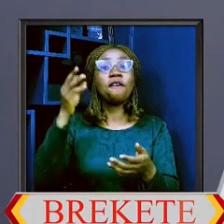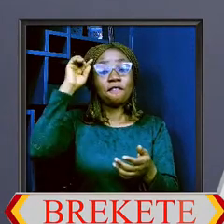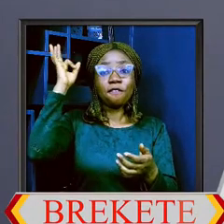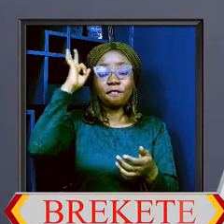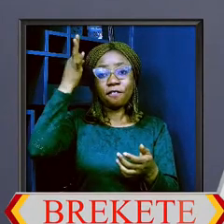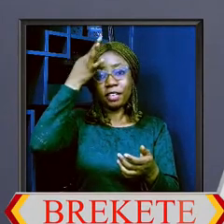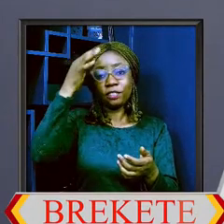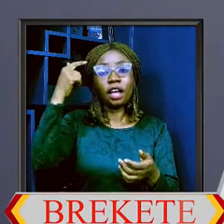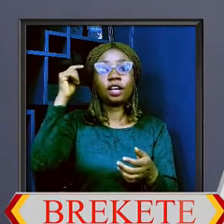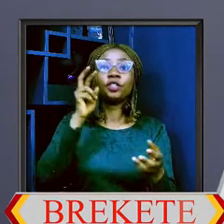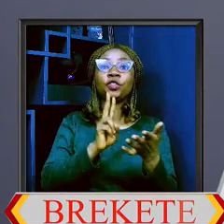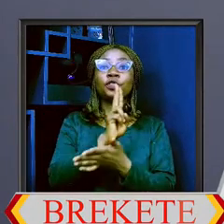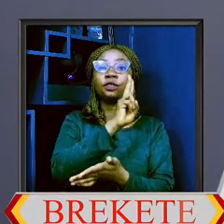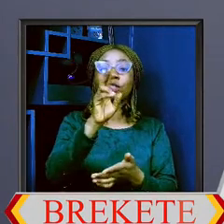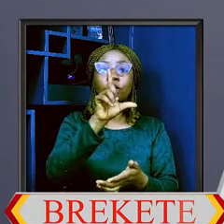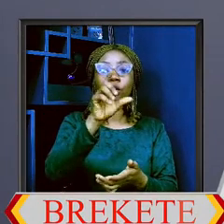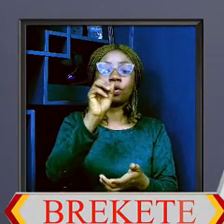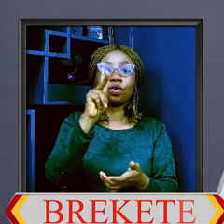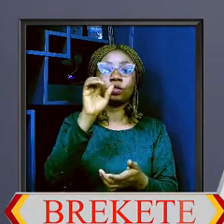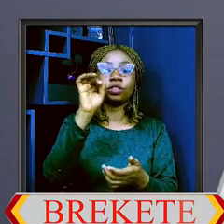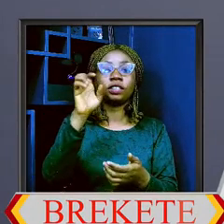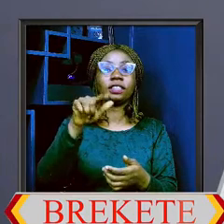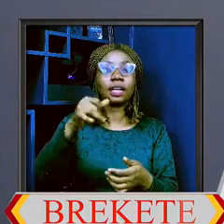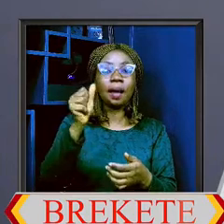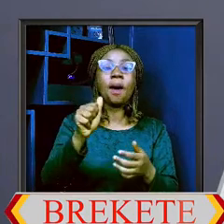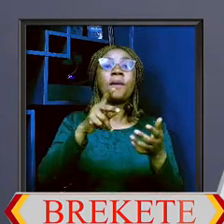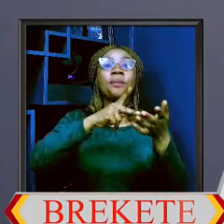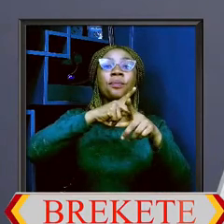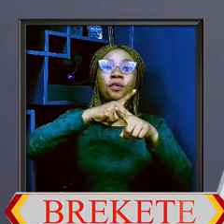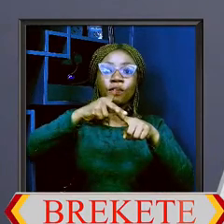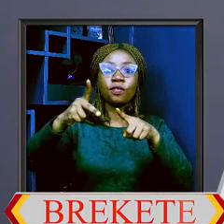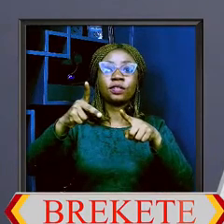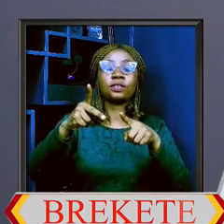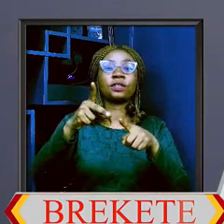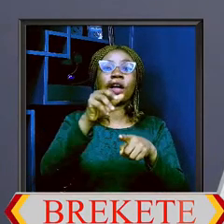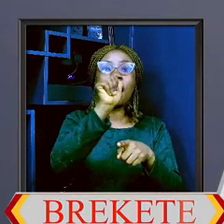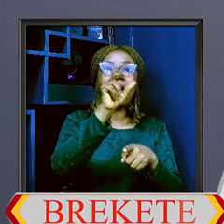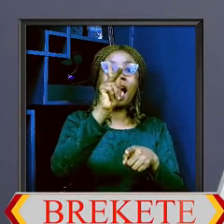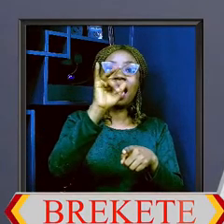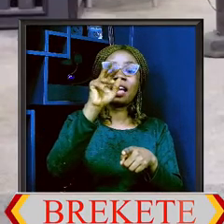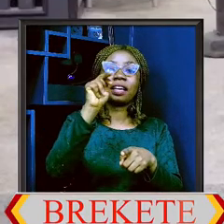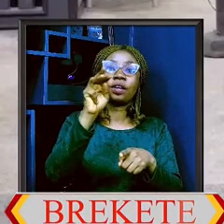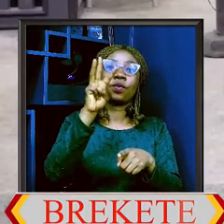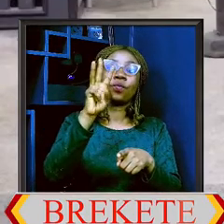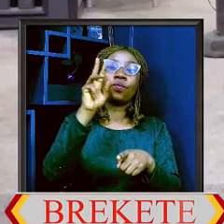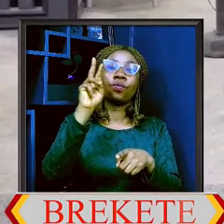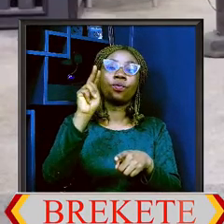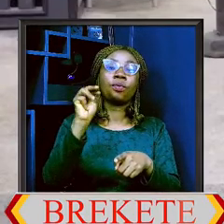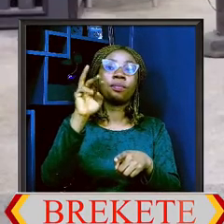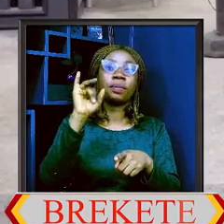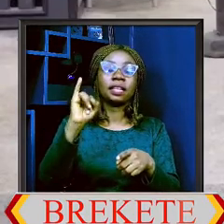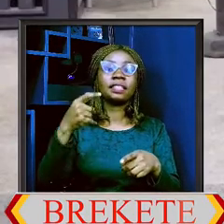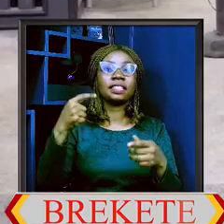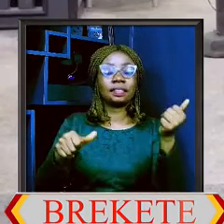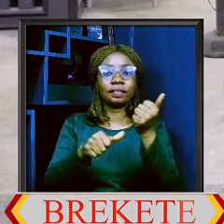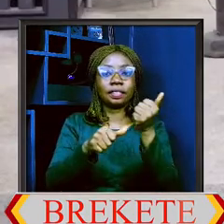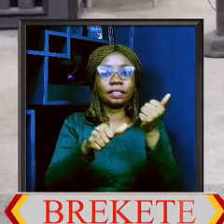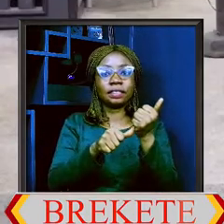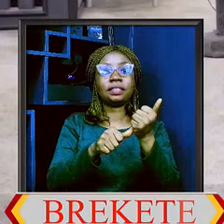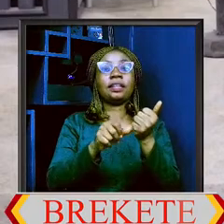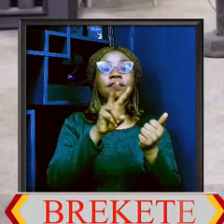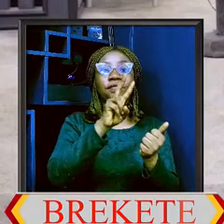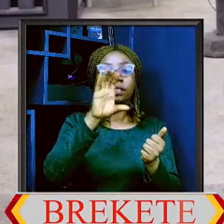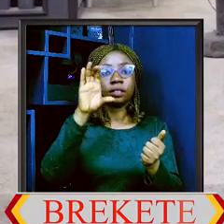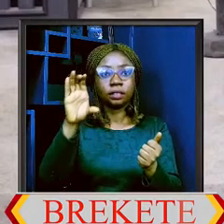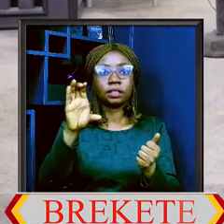loja professori akimi thank you the deputy Vice Chancellor academic